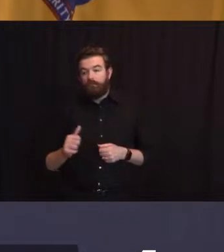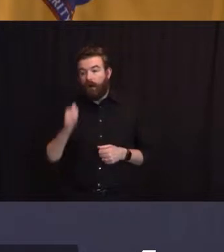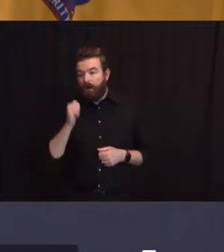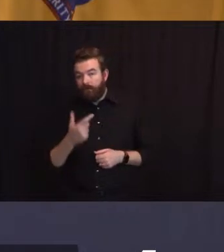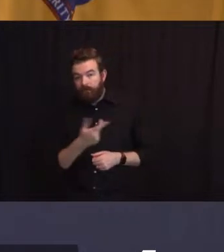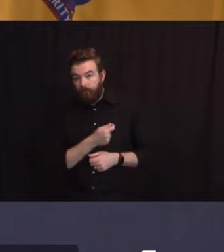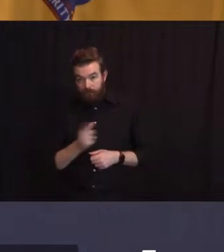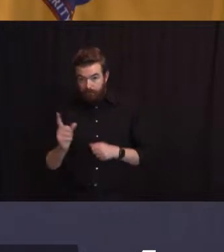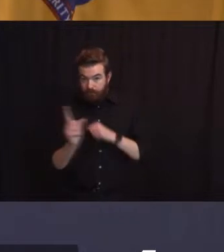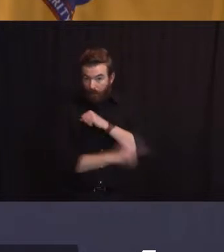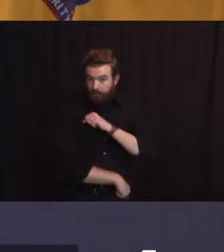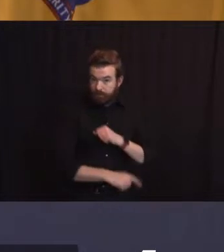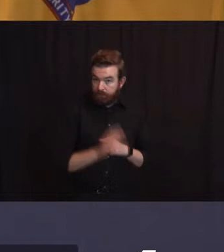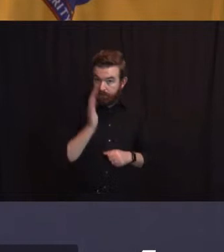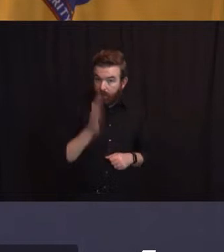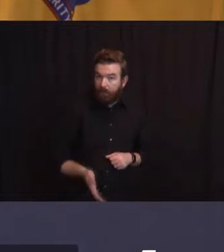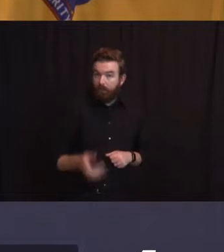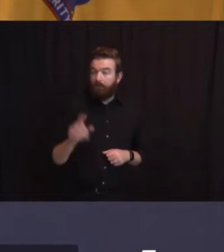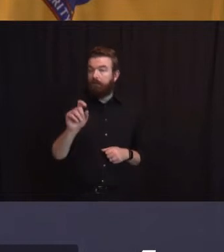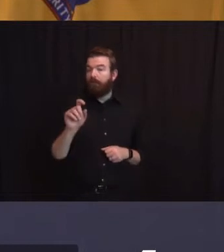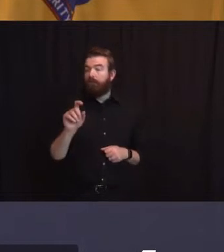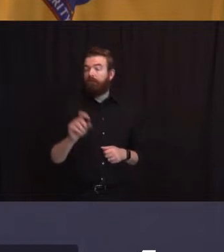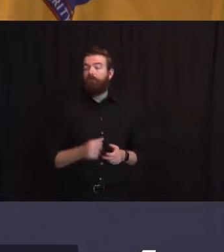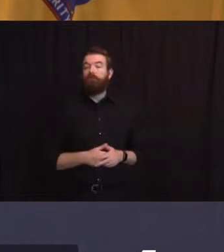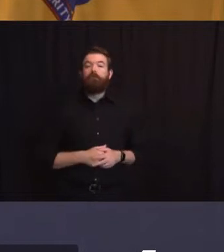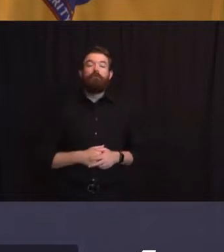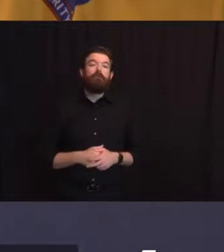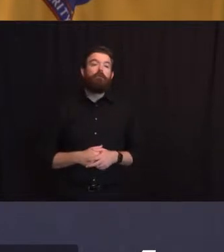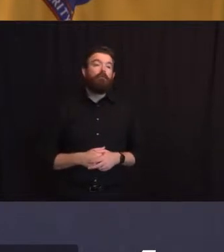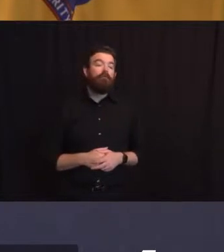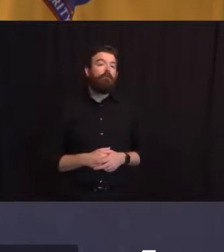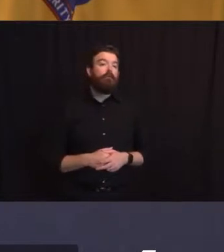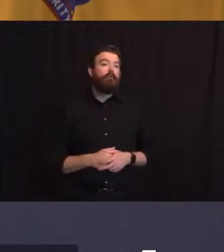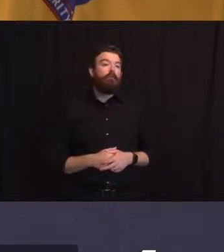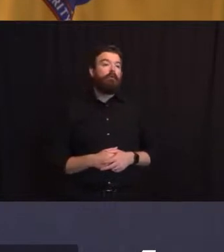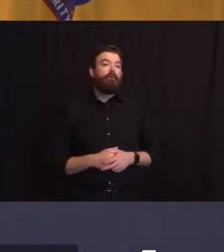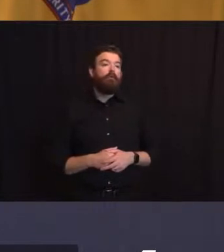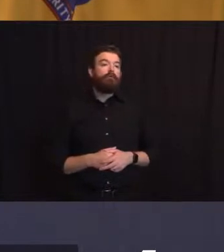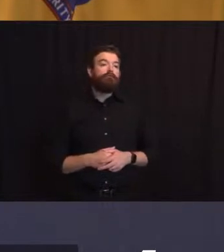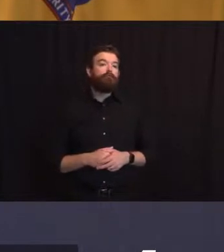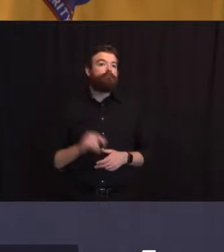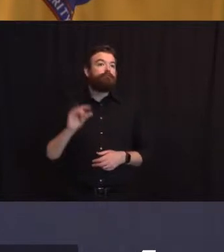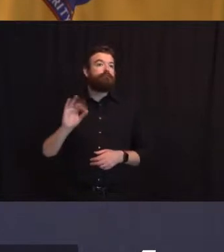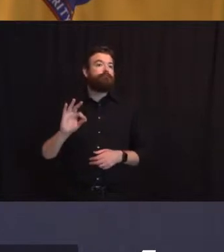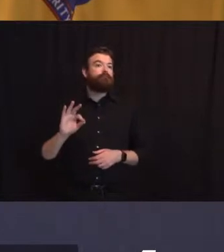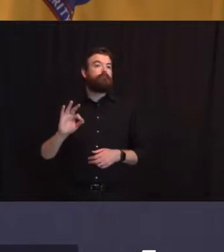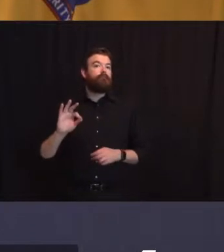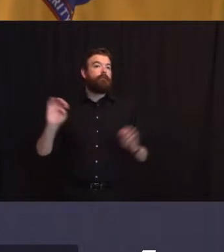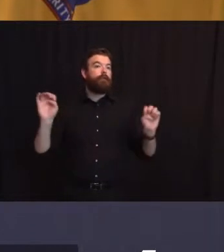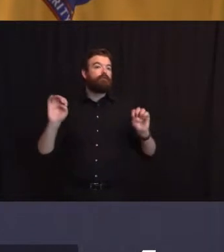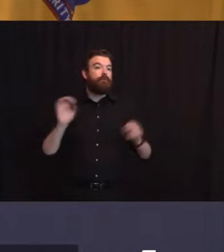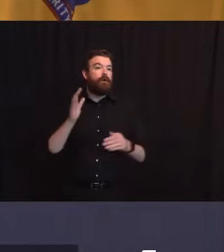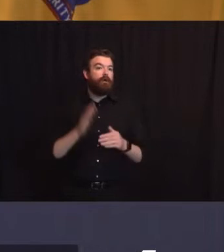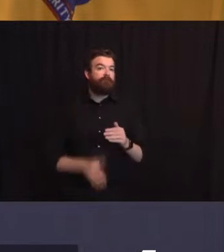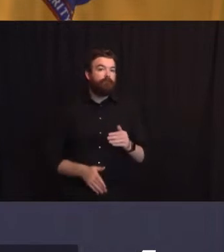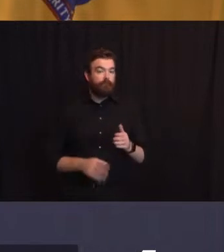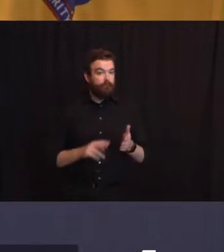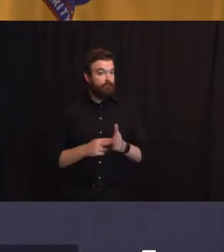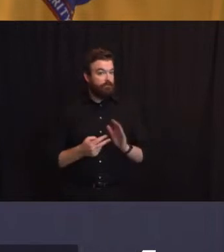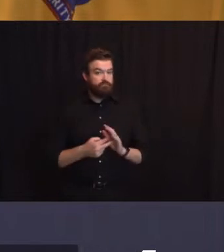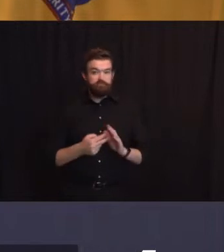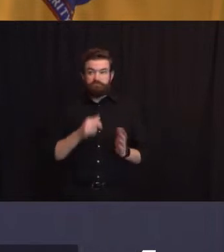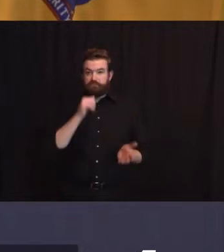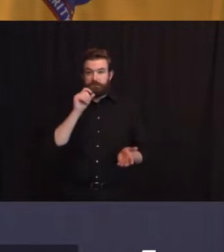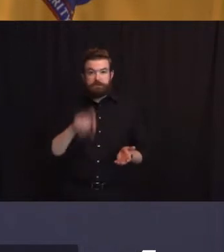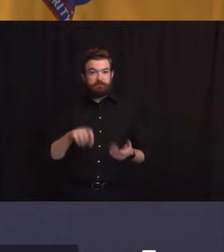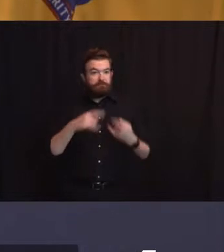it's over? And why would they be necessary if the emergency would then be over? Thank you. Thank you. Keep the mic handy because I want to make sure